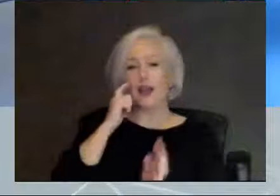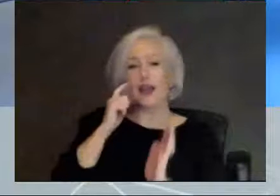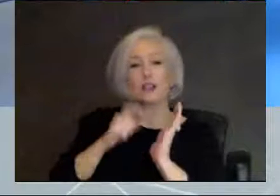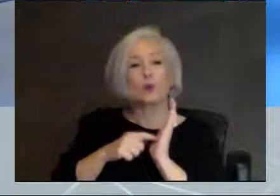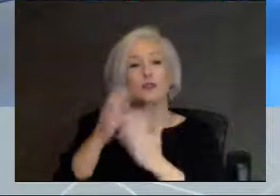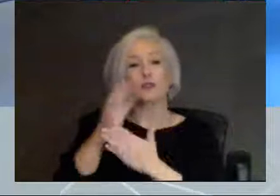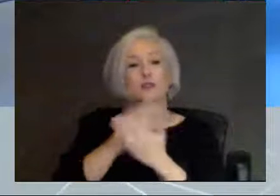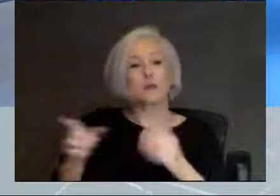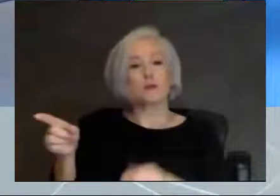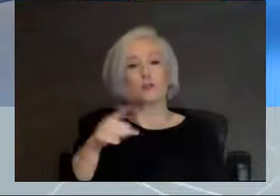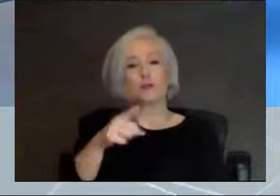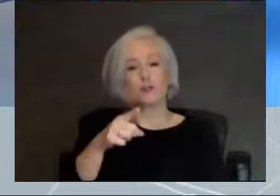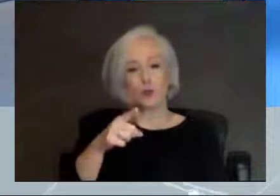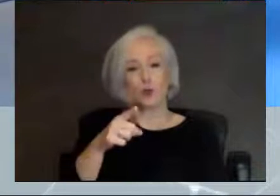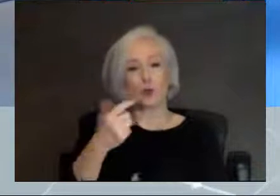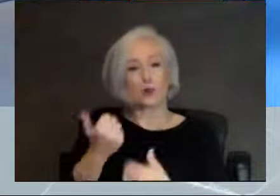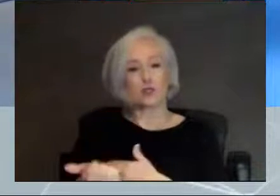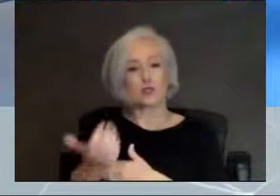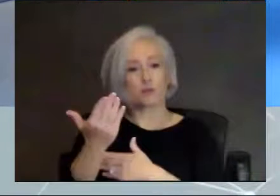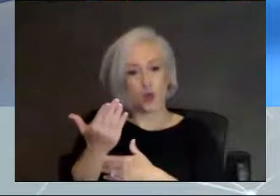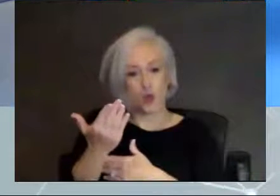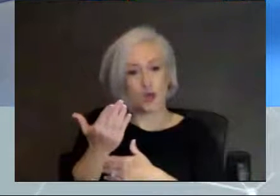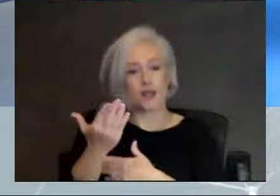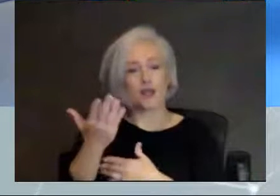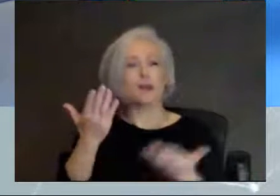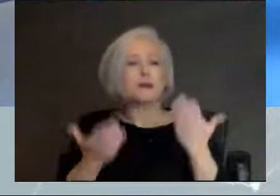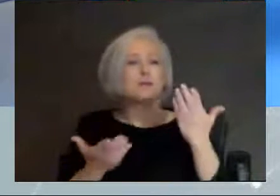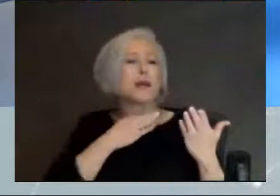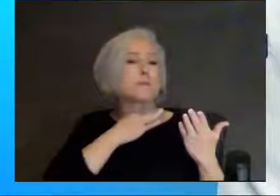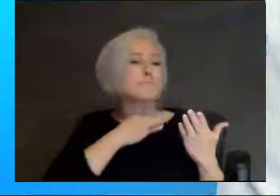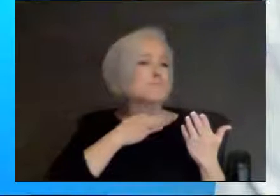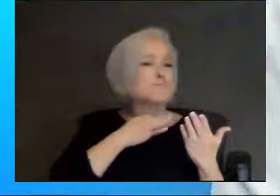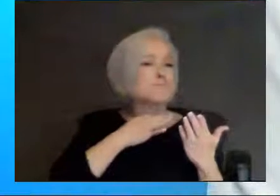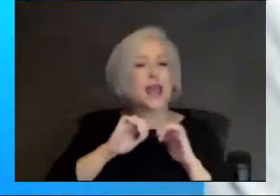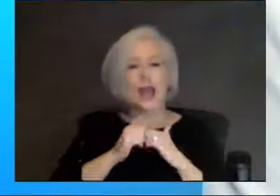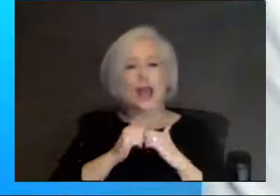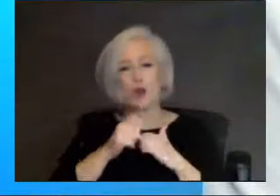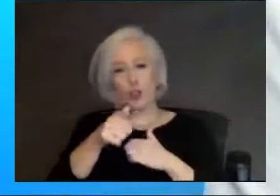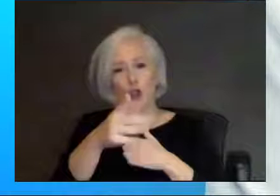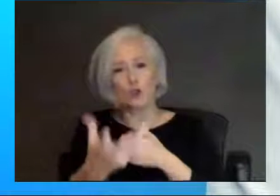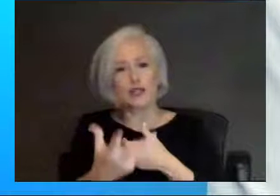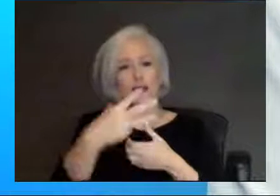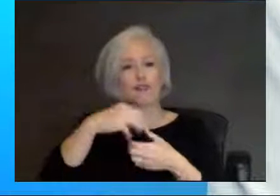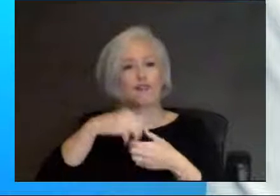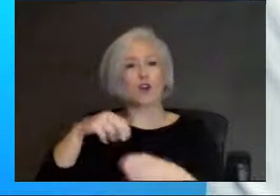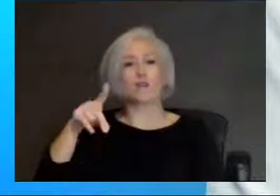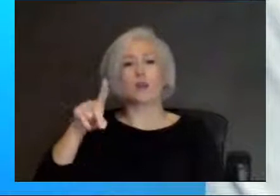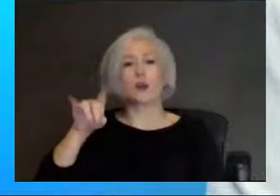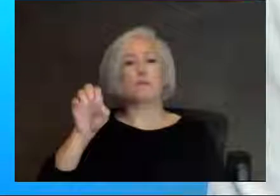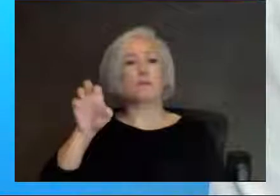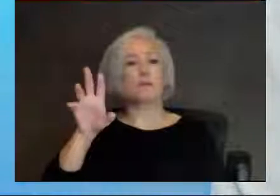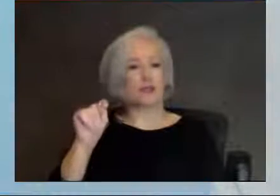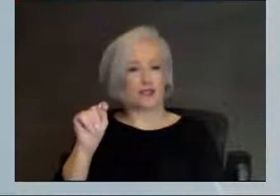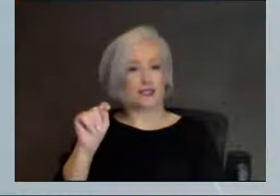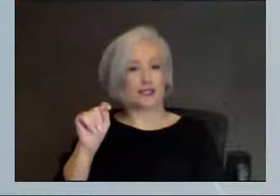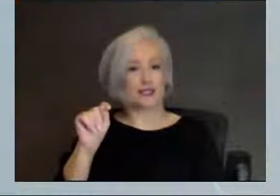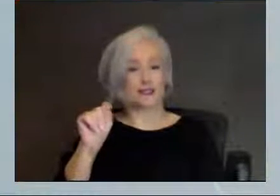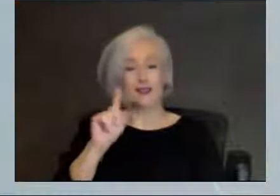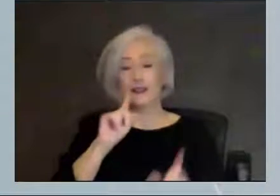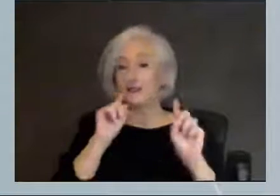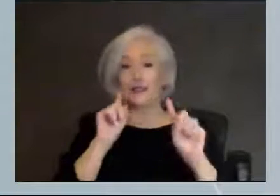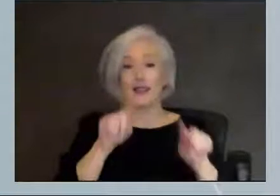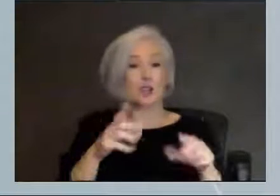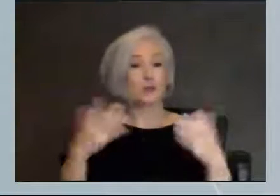this morning may be wondering, how do I get involved in Pivot? And the answer is you can either